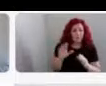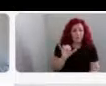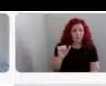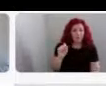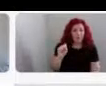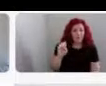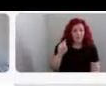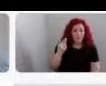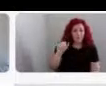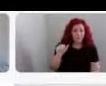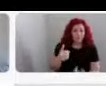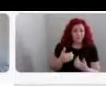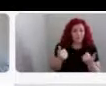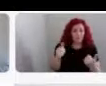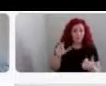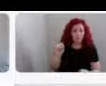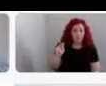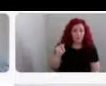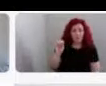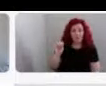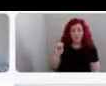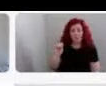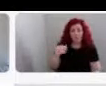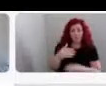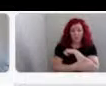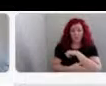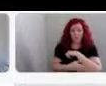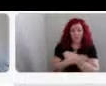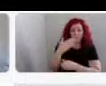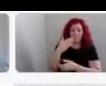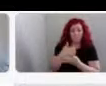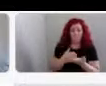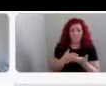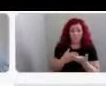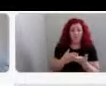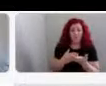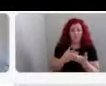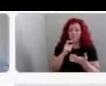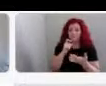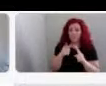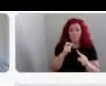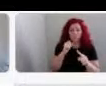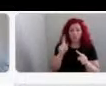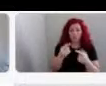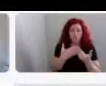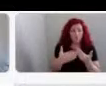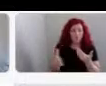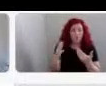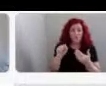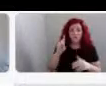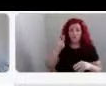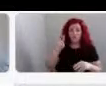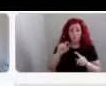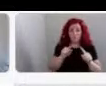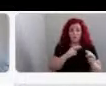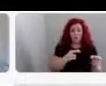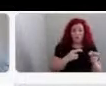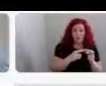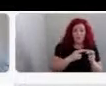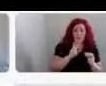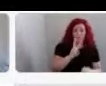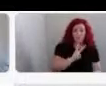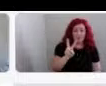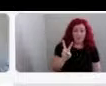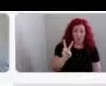separated the coconino county part of our city from not only the rest of sedona but from the region of the verde valley our